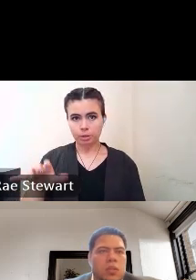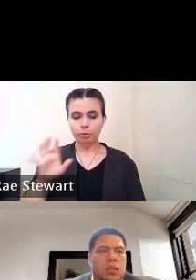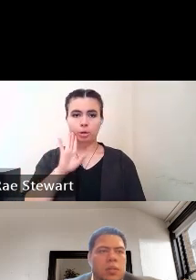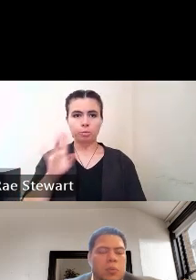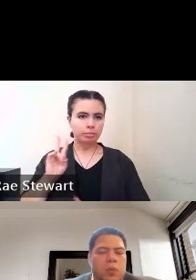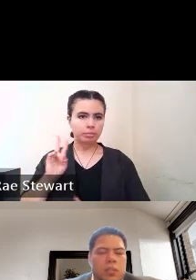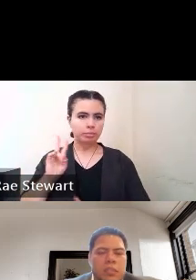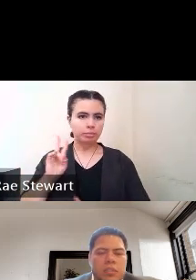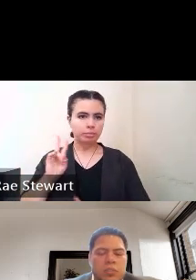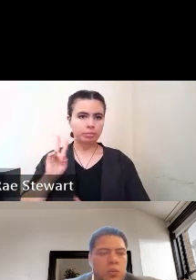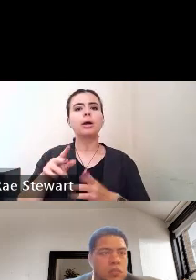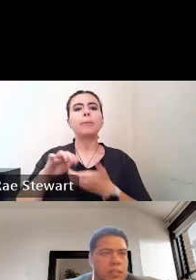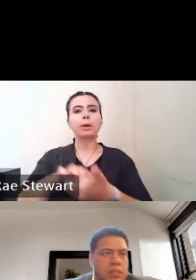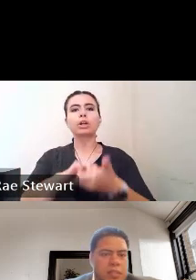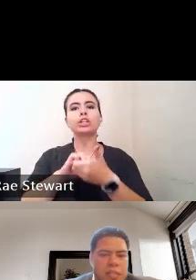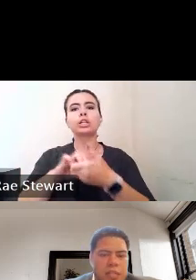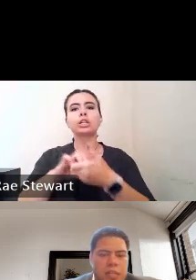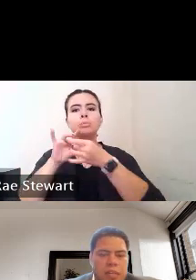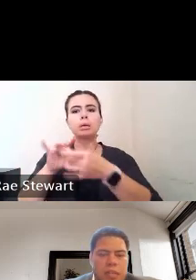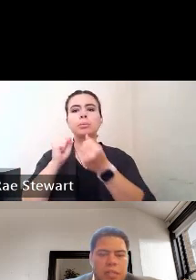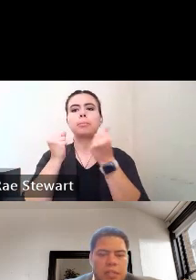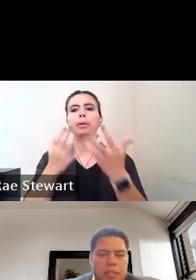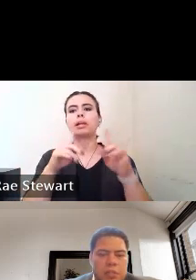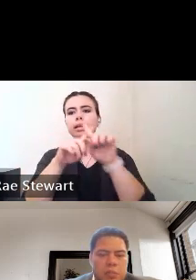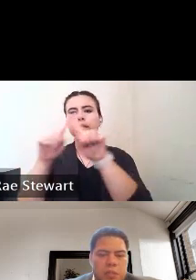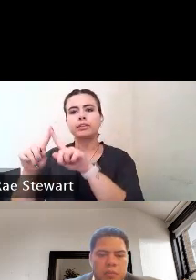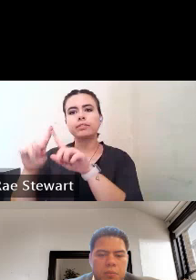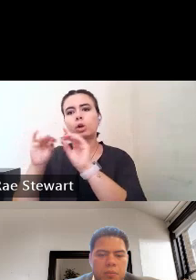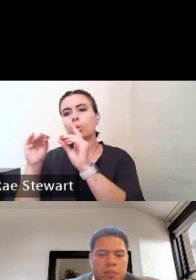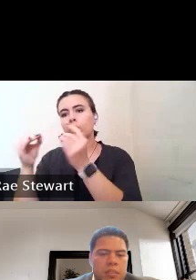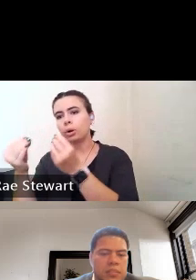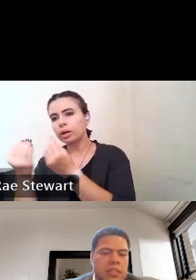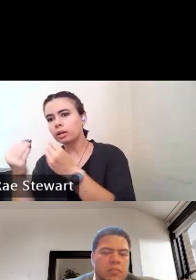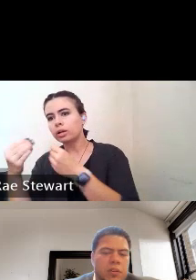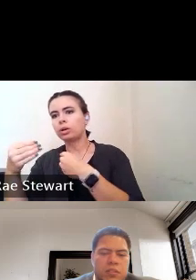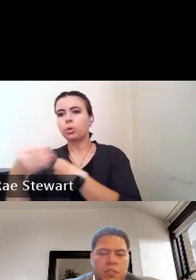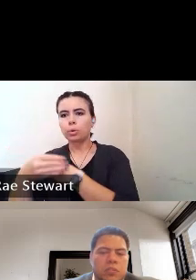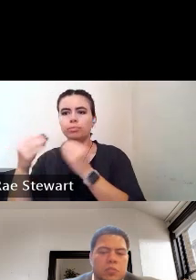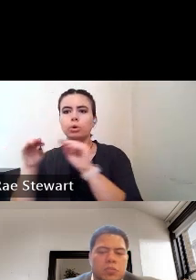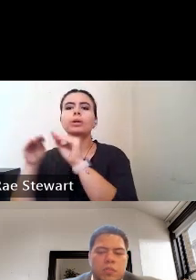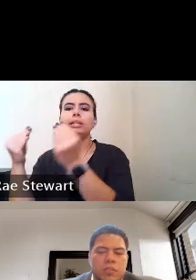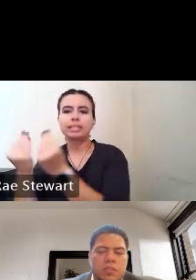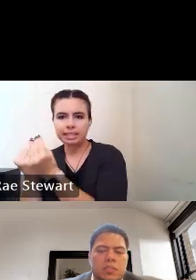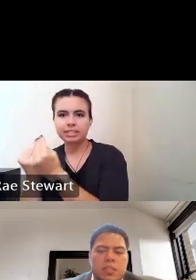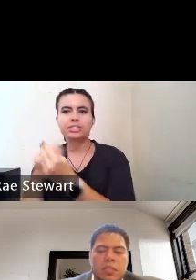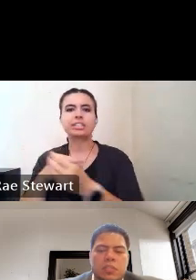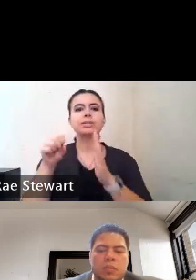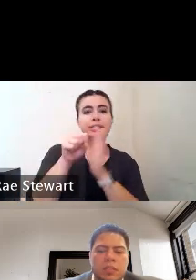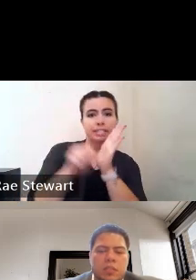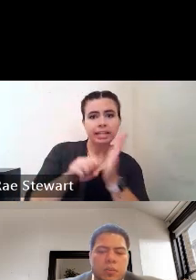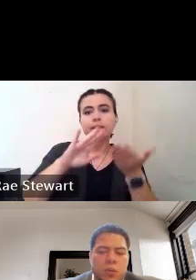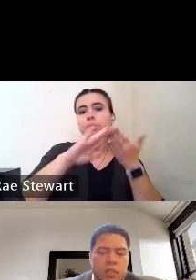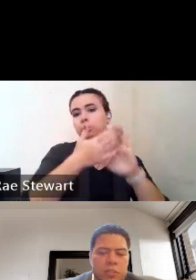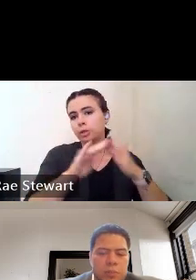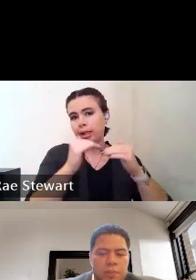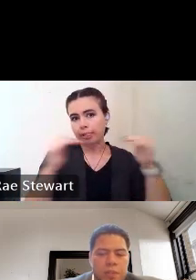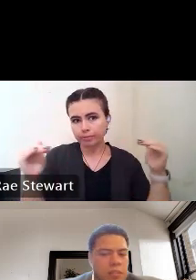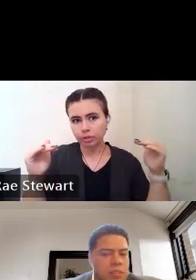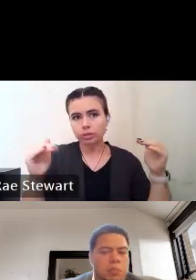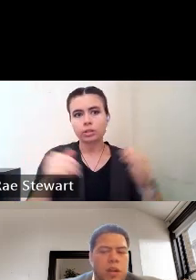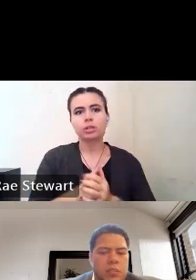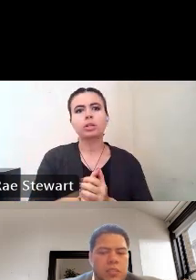multiple organizations, both at the state and at the community level. The Executive Office of Health and Human Services is leading the